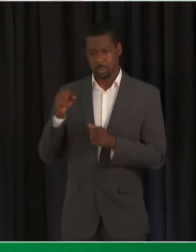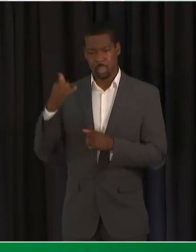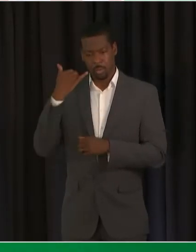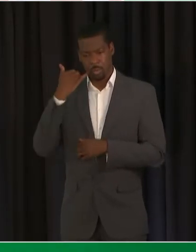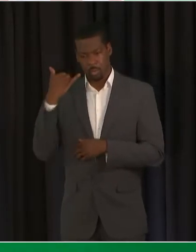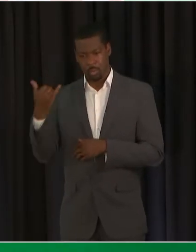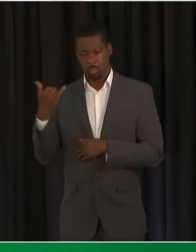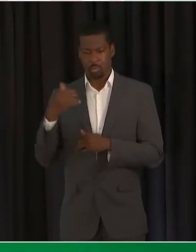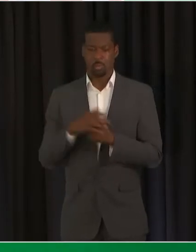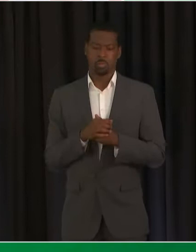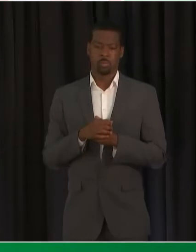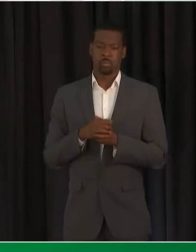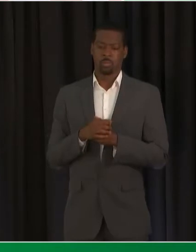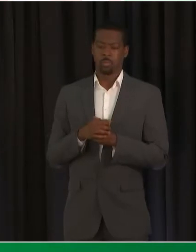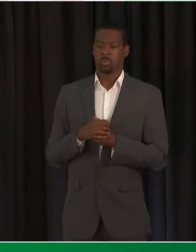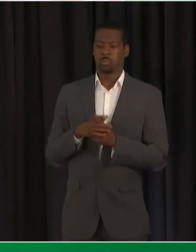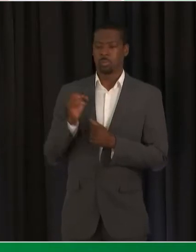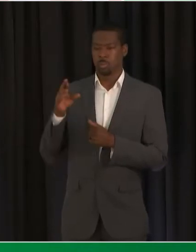line,